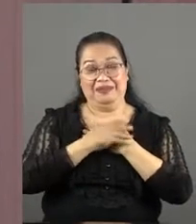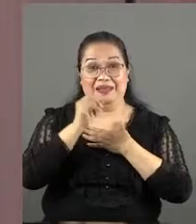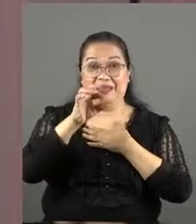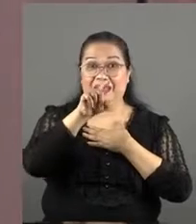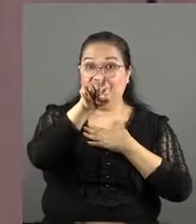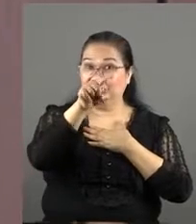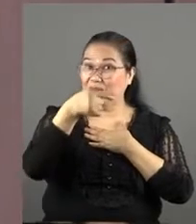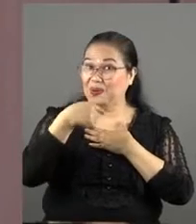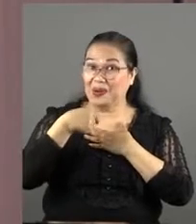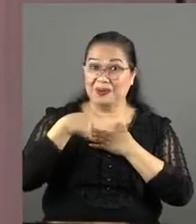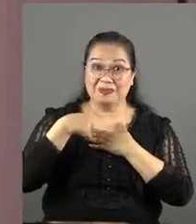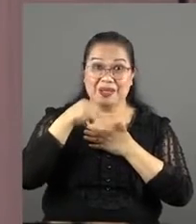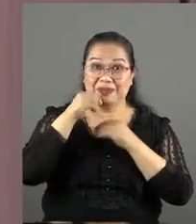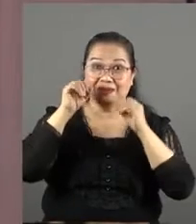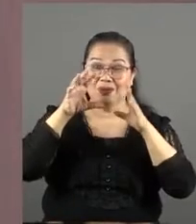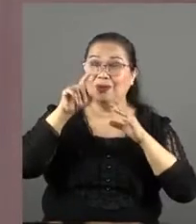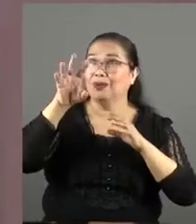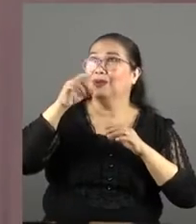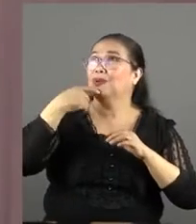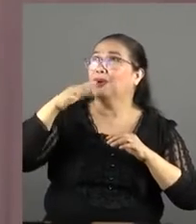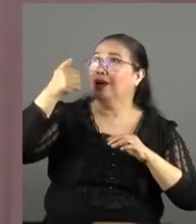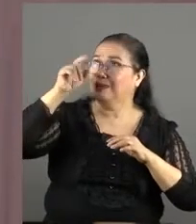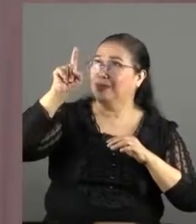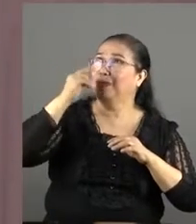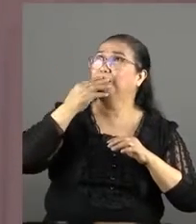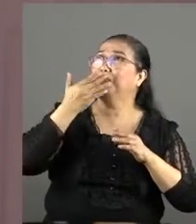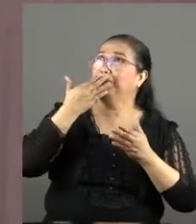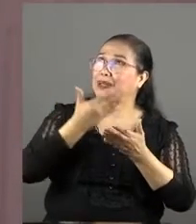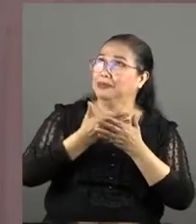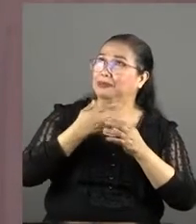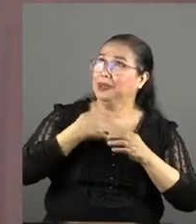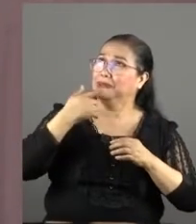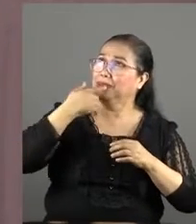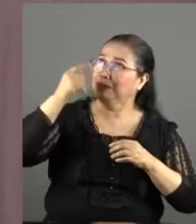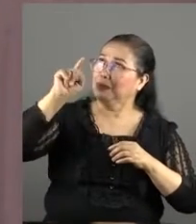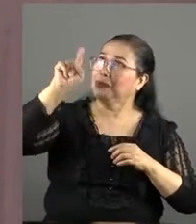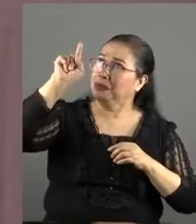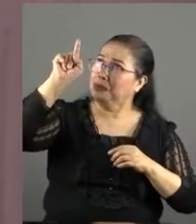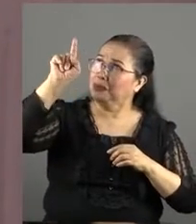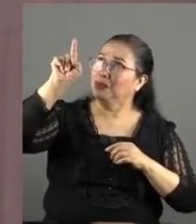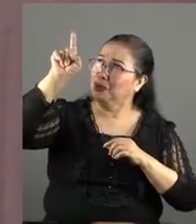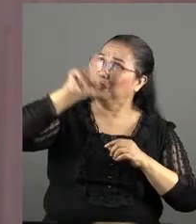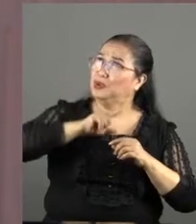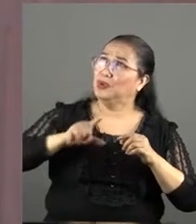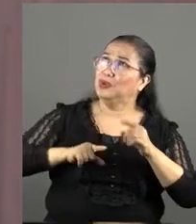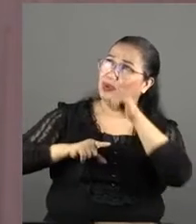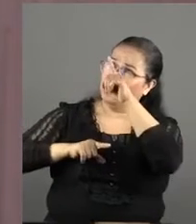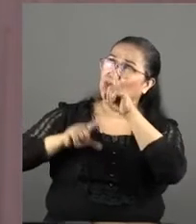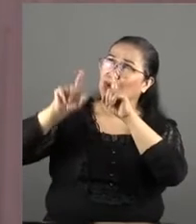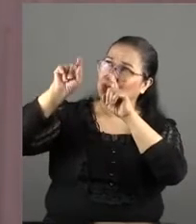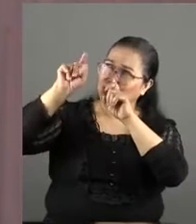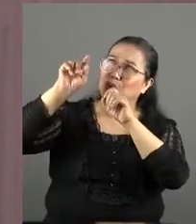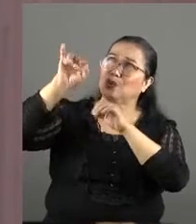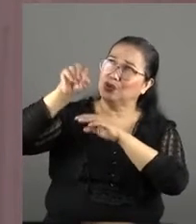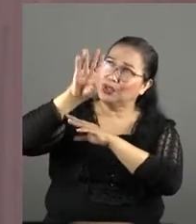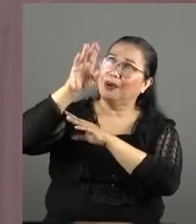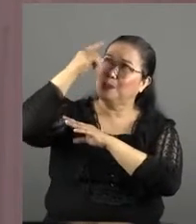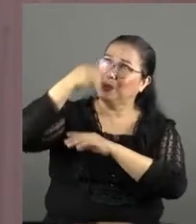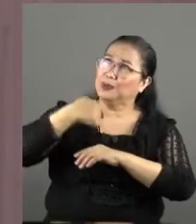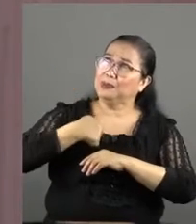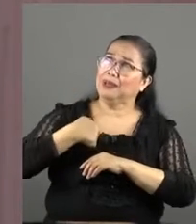who's saying, you know, God, You could be better to me, huh? You, Lord, do a better job with me.